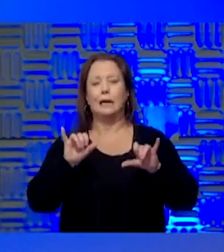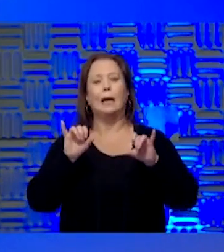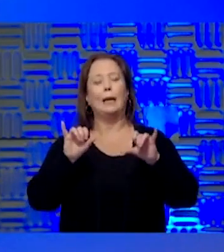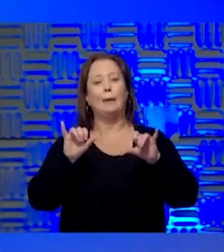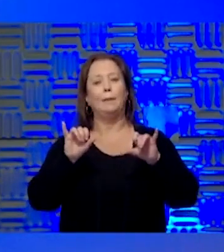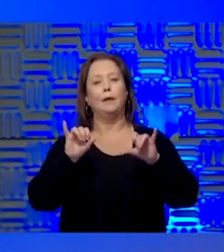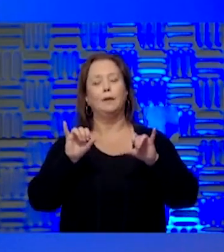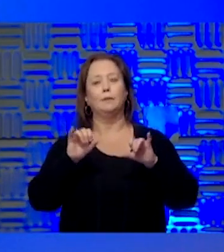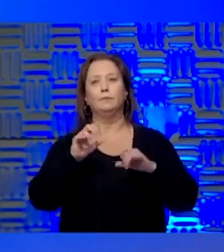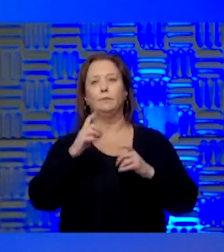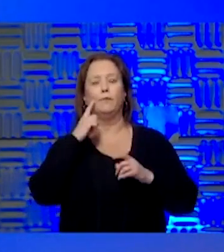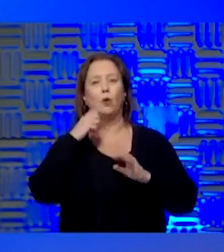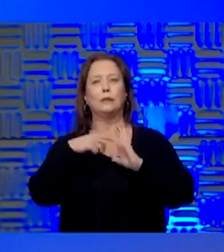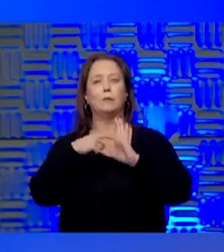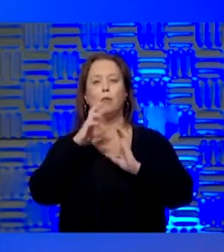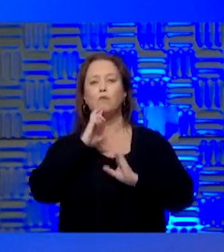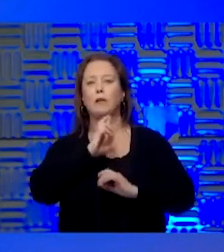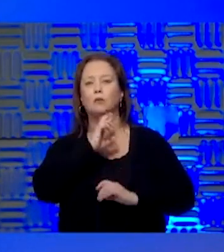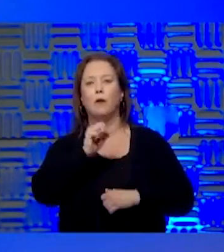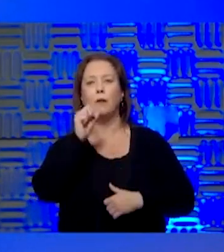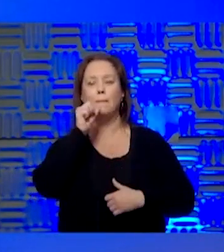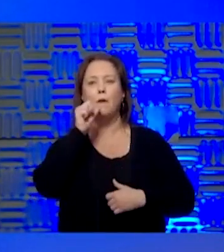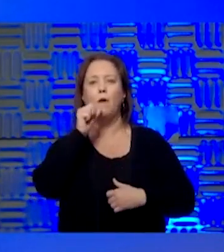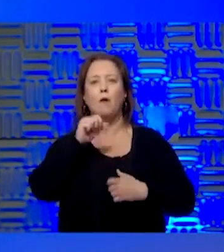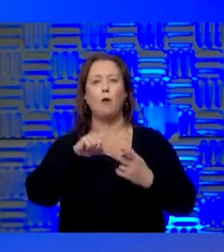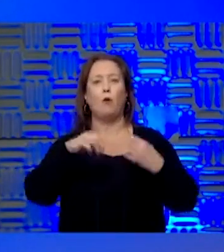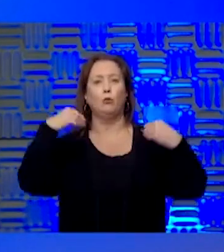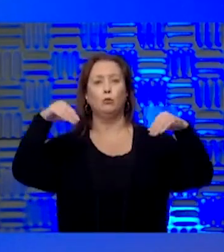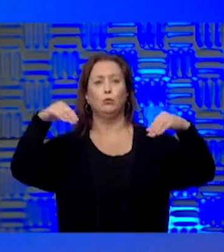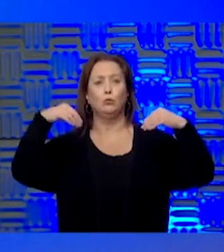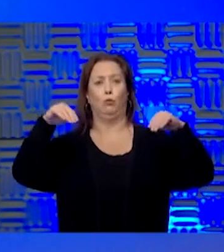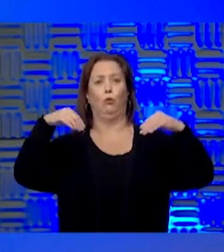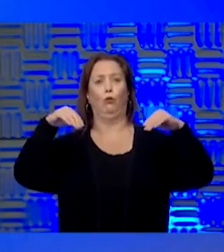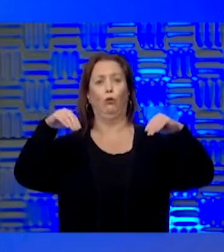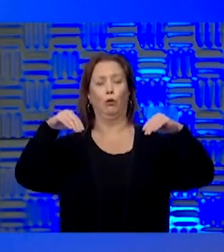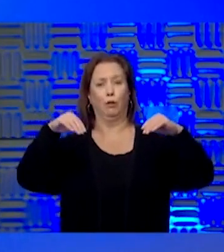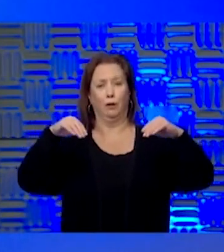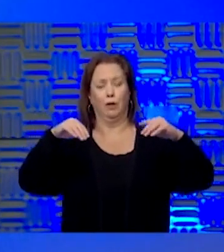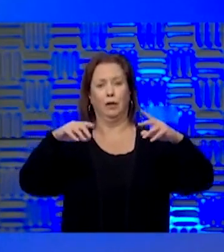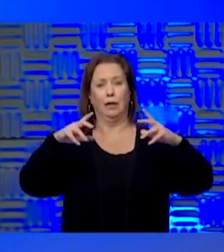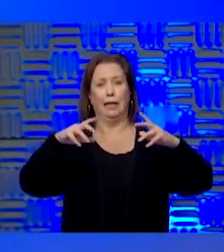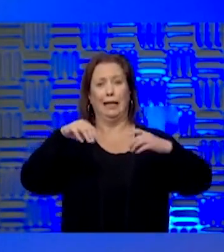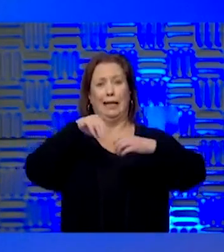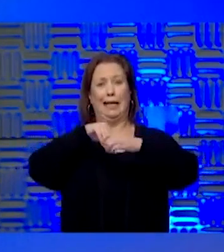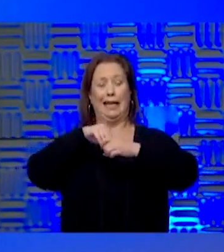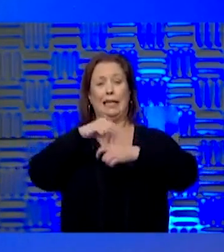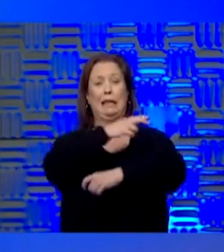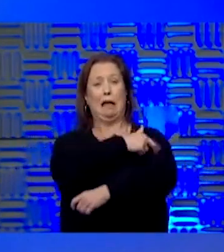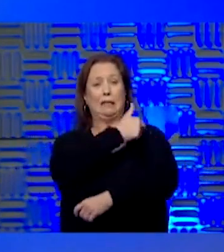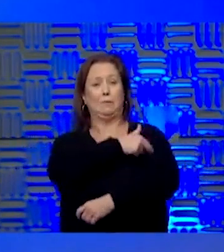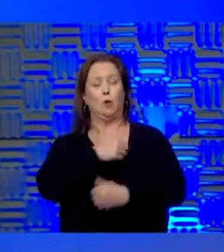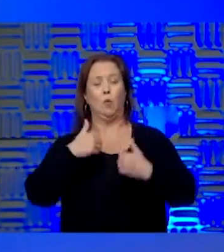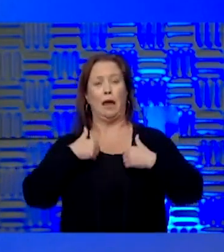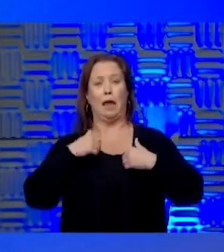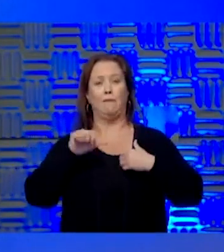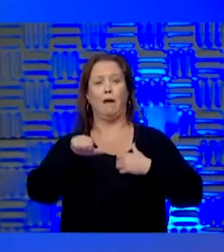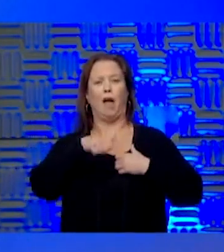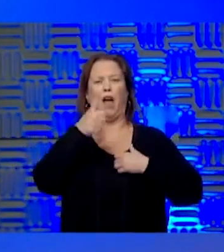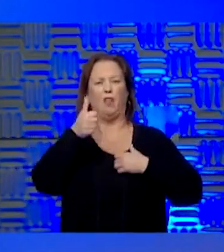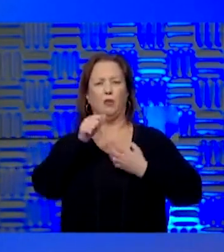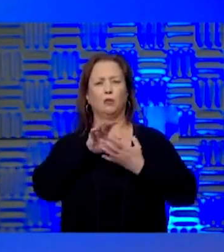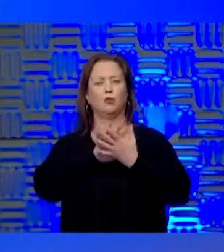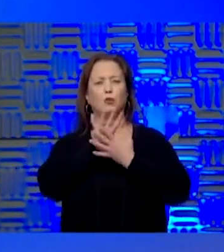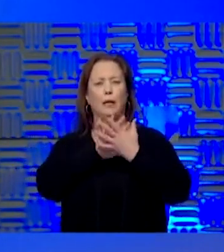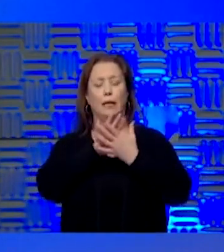just, say, a restaurant or a bar or a store. But again, however, in the hospital, we do have other measures. We have